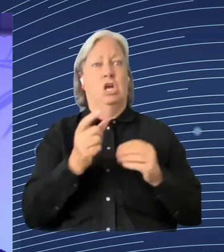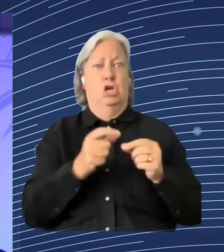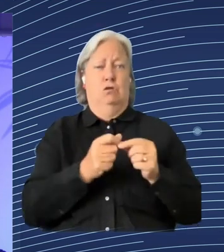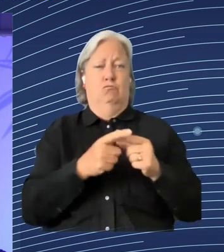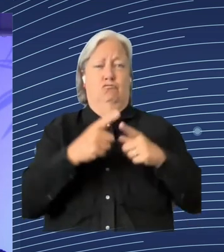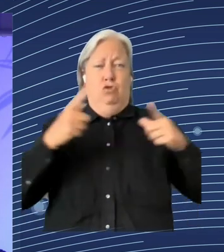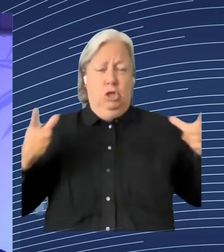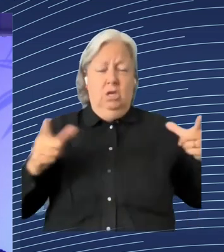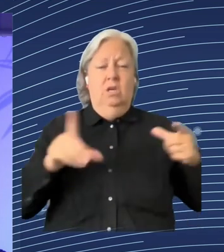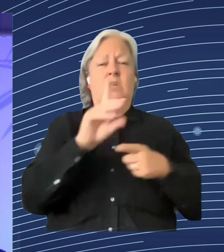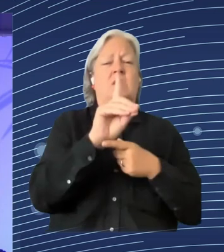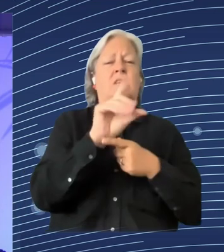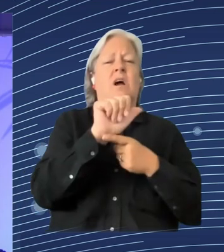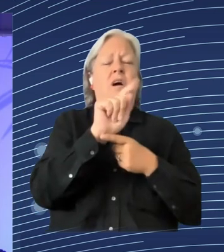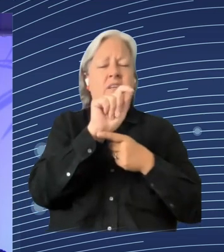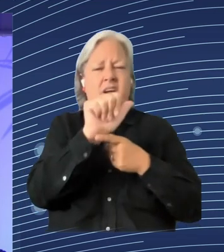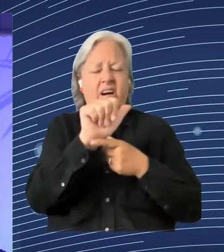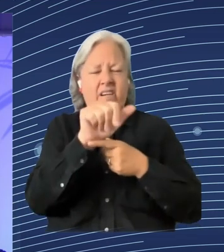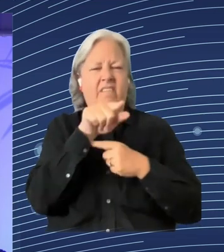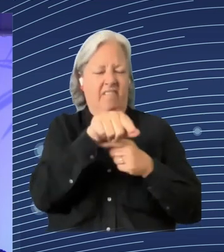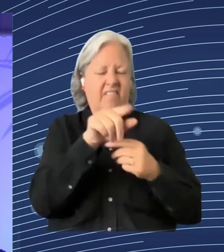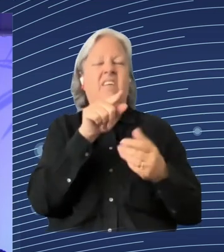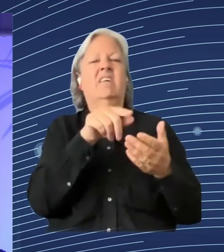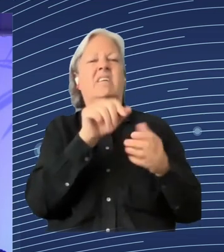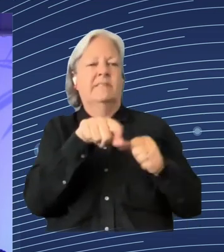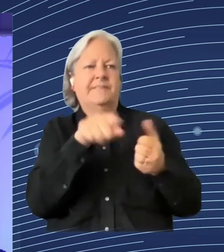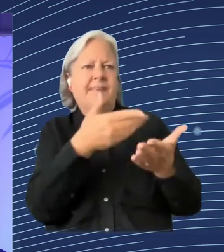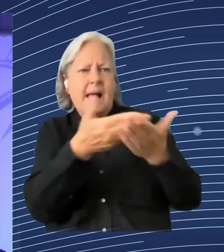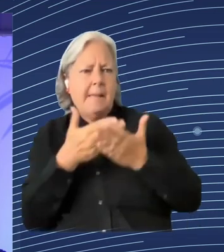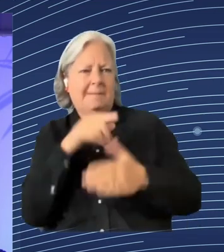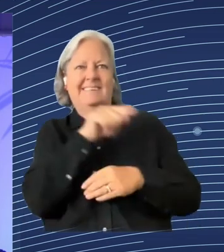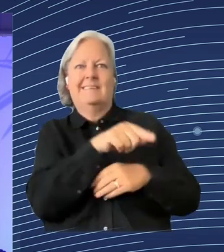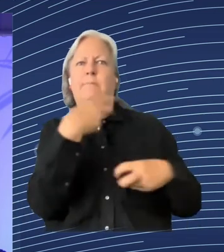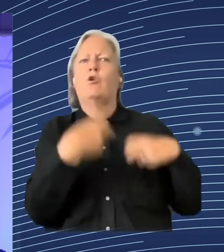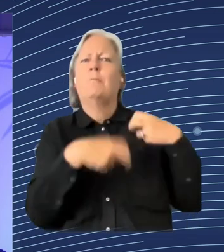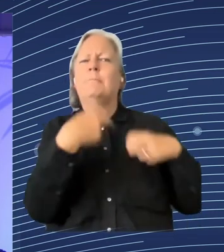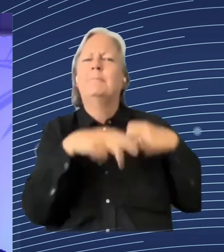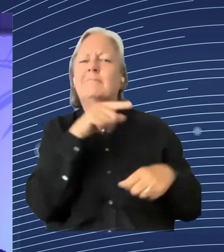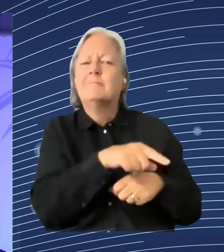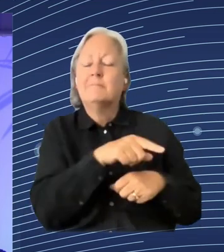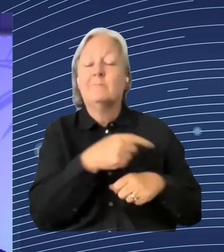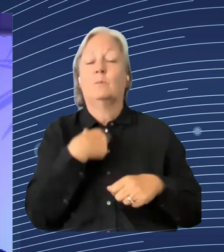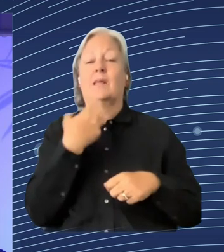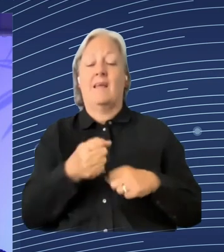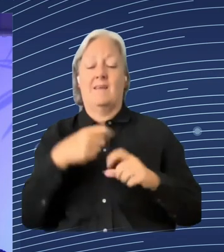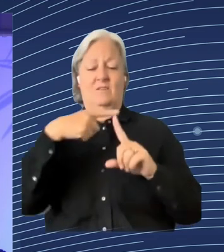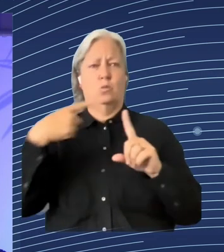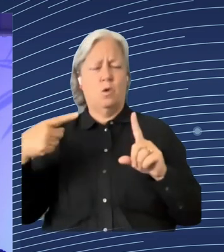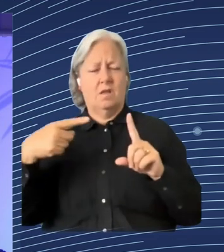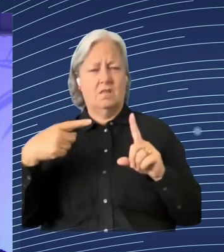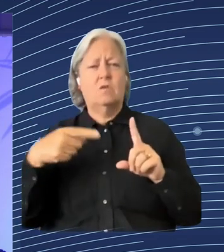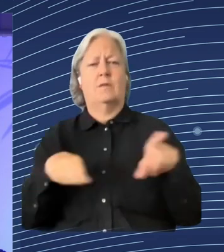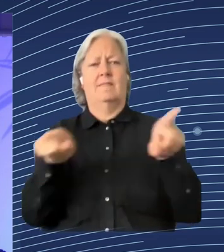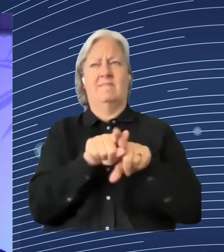infrastructure also helps us to deal with this, because we have data about the same employers,